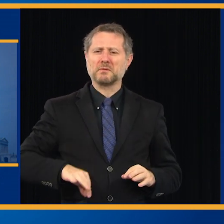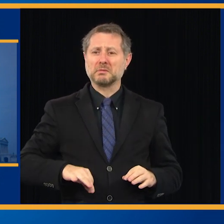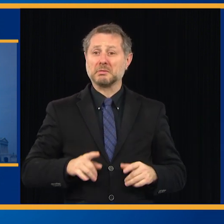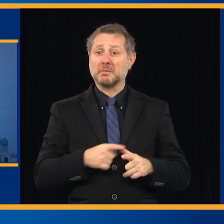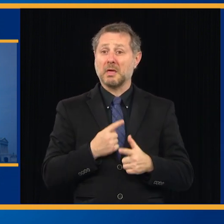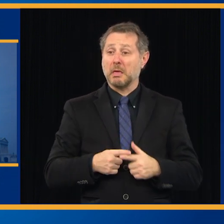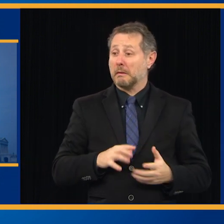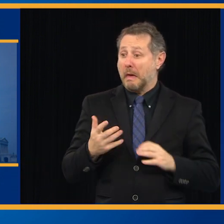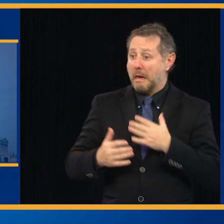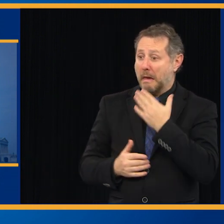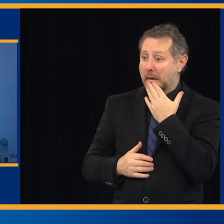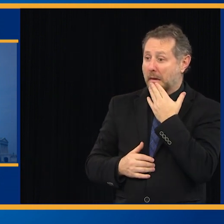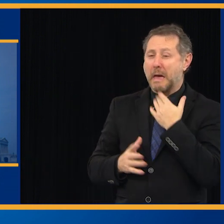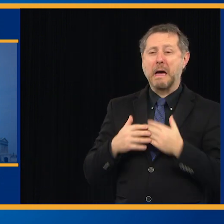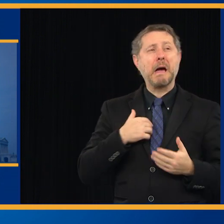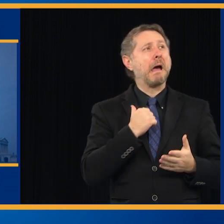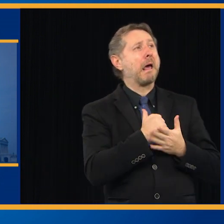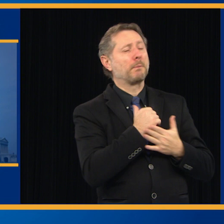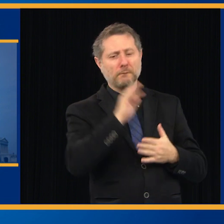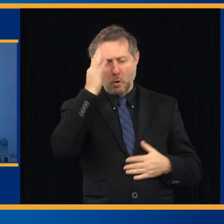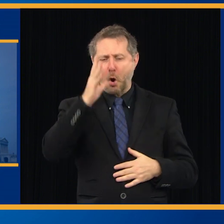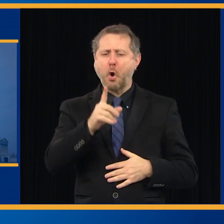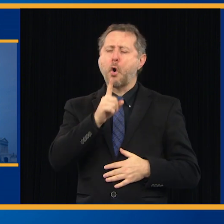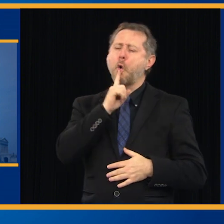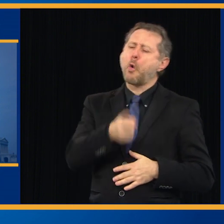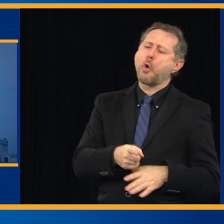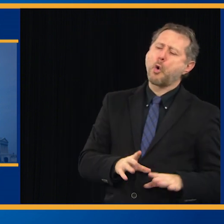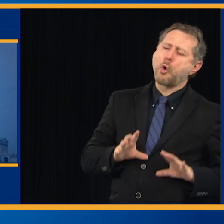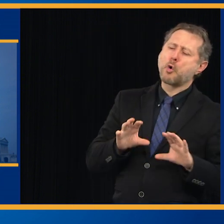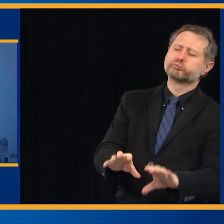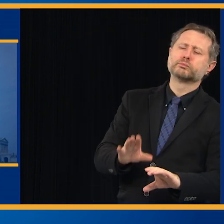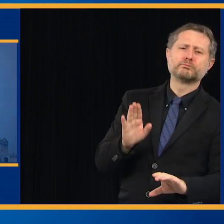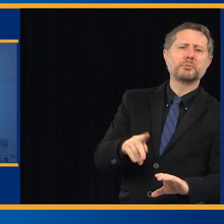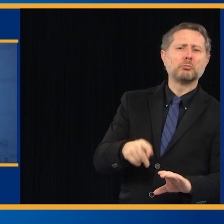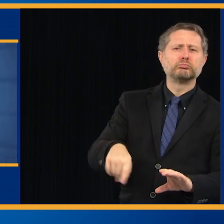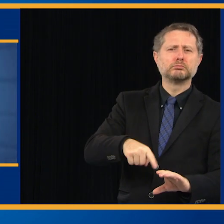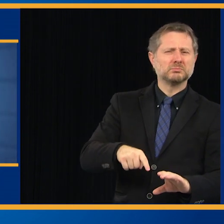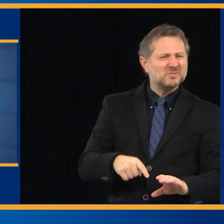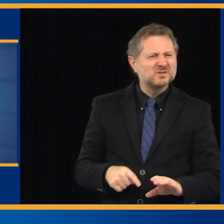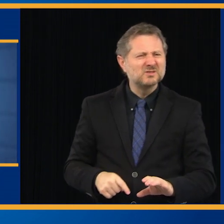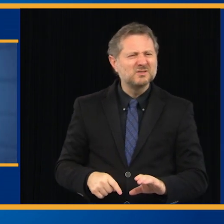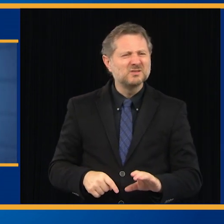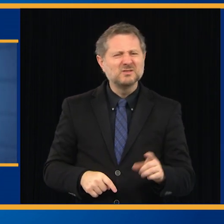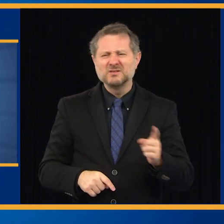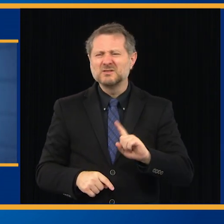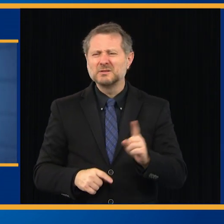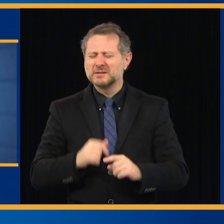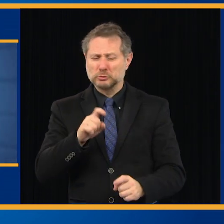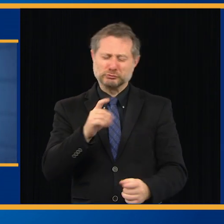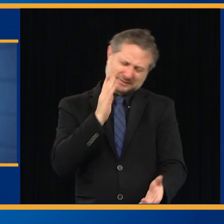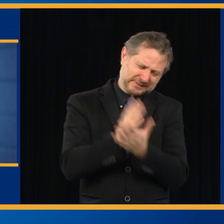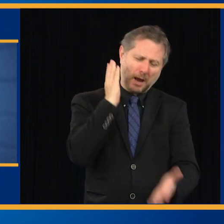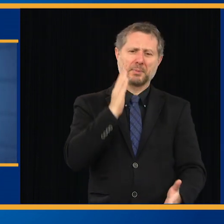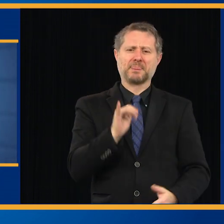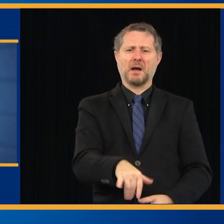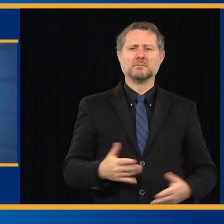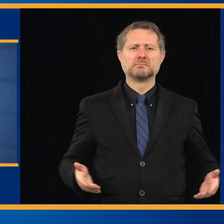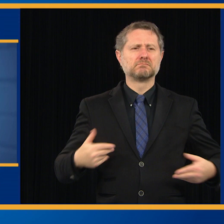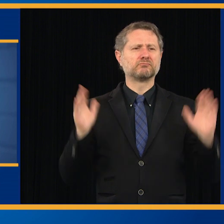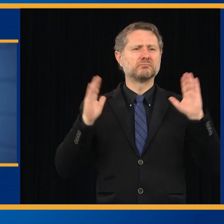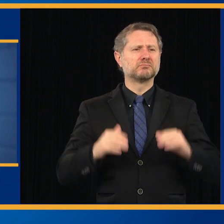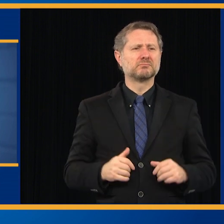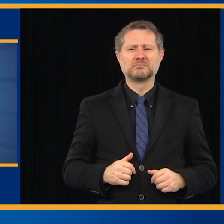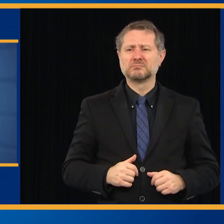taxpayers provide a golden parachute on the way down. That has to stop. There should be